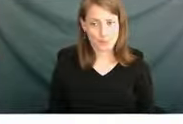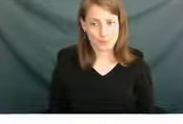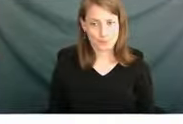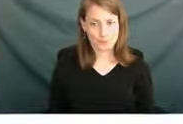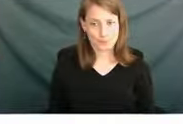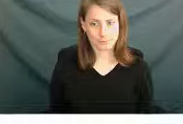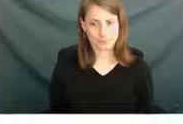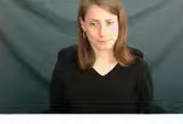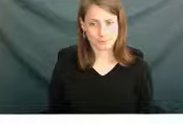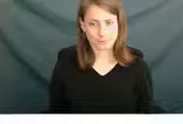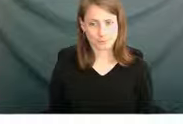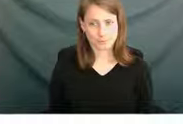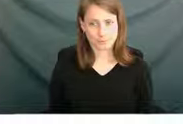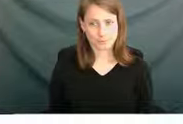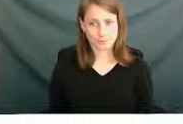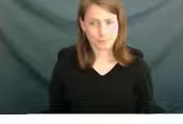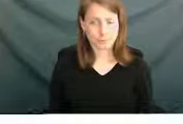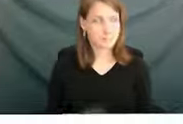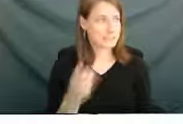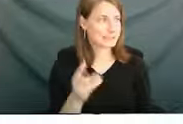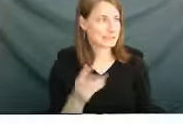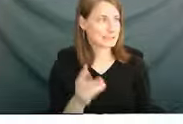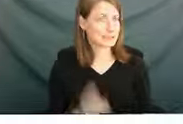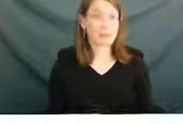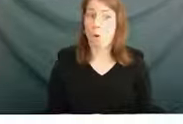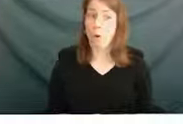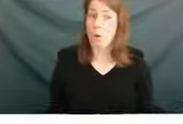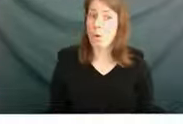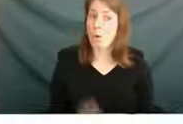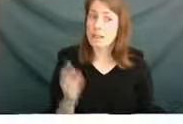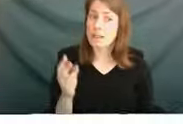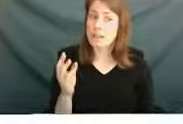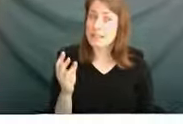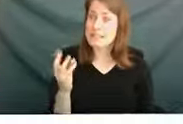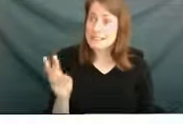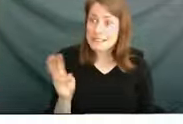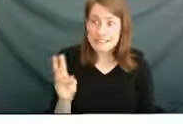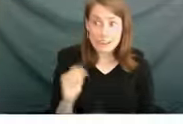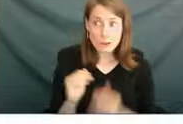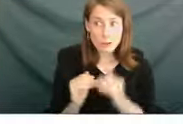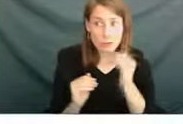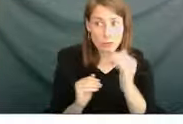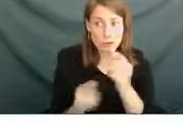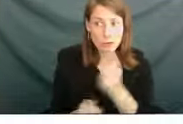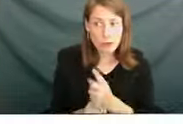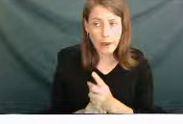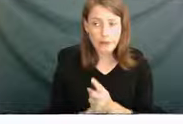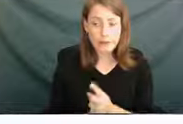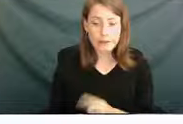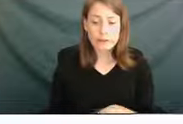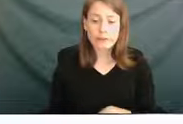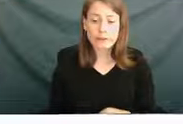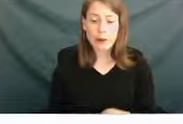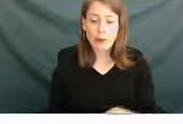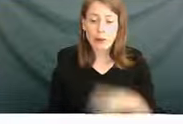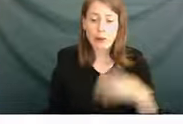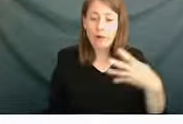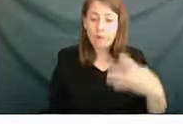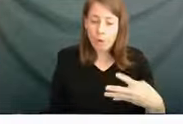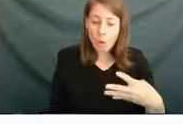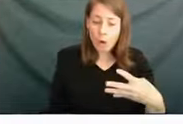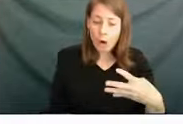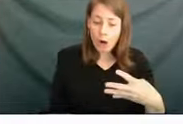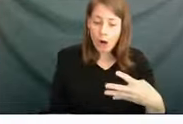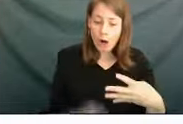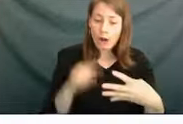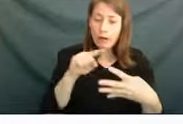So that's too much, isn't it? So 4 of what? 4 of what made 12? 4 times what made